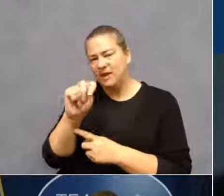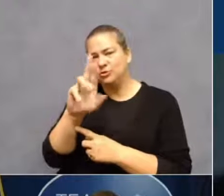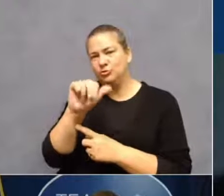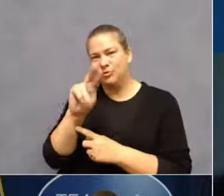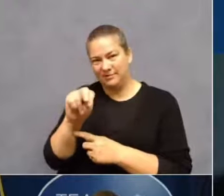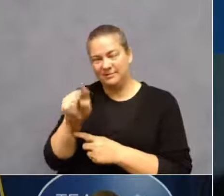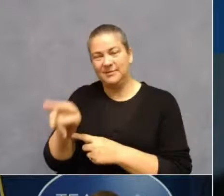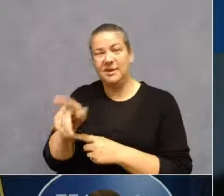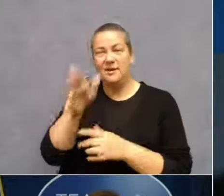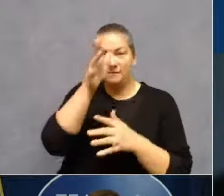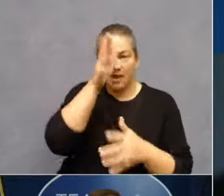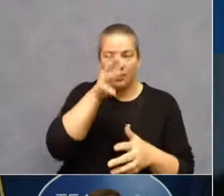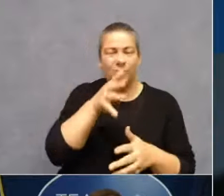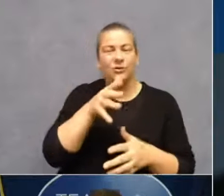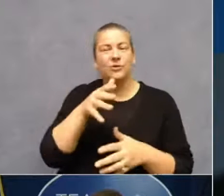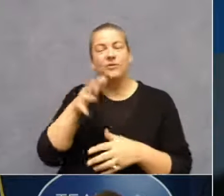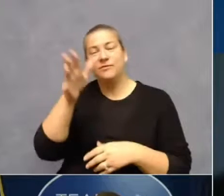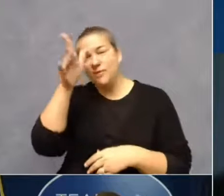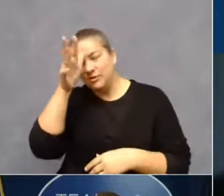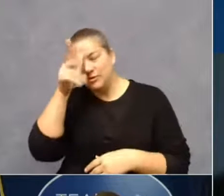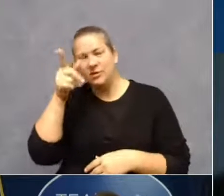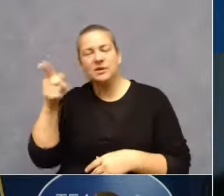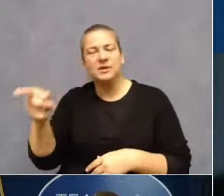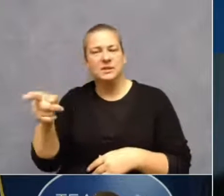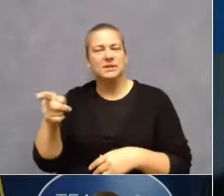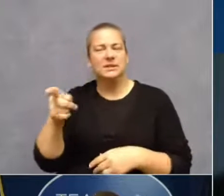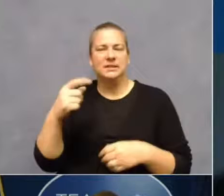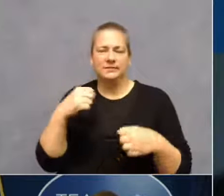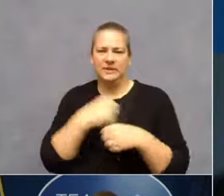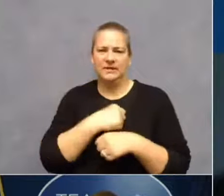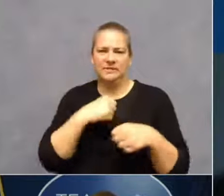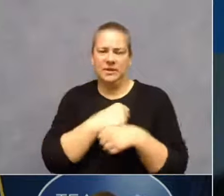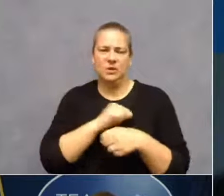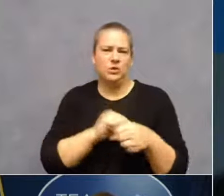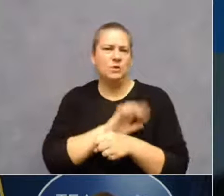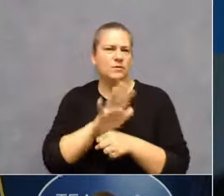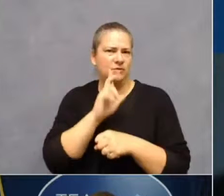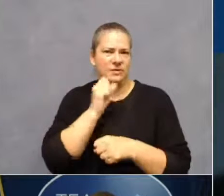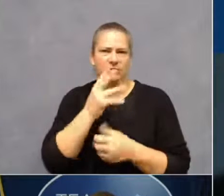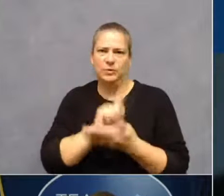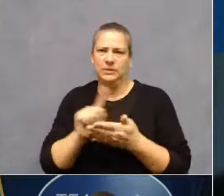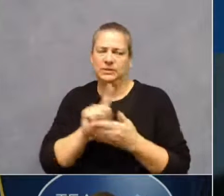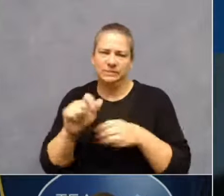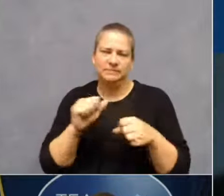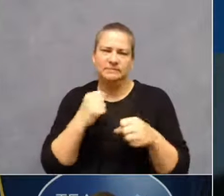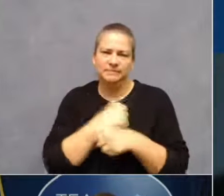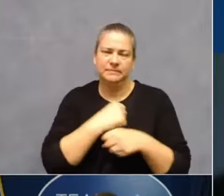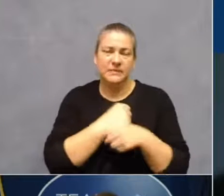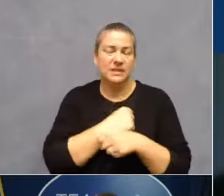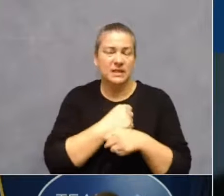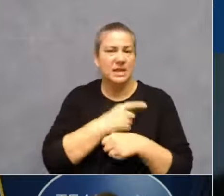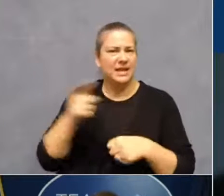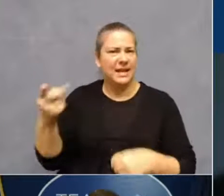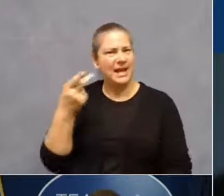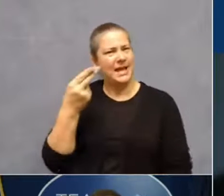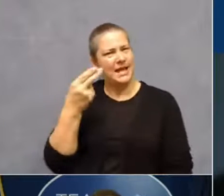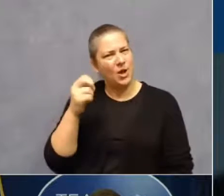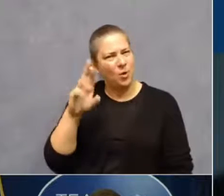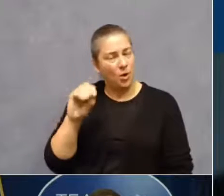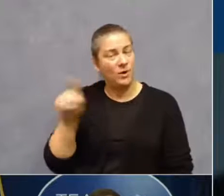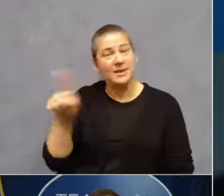away after battling the virus for several weeks. Bobby was a hero to our people, joining the Army at just 16 years